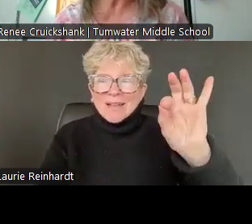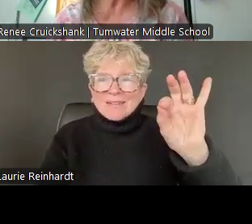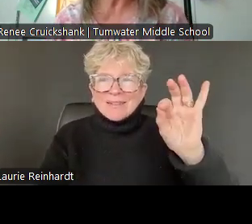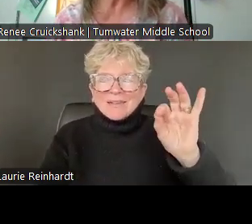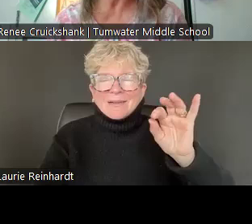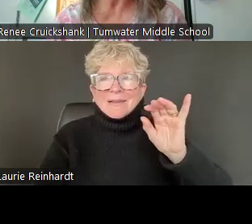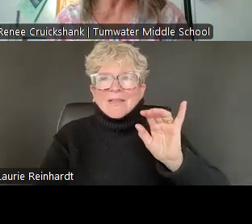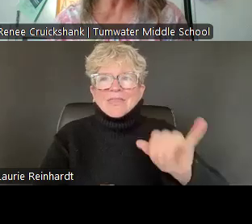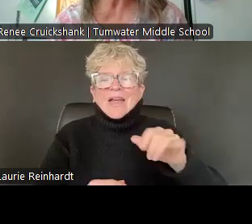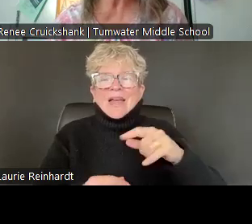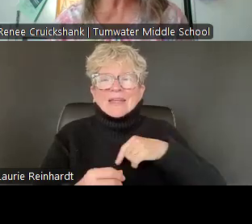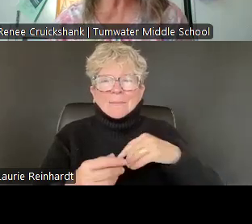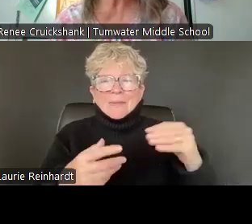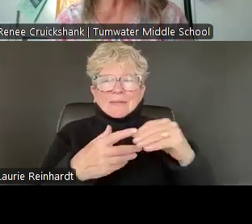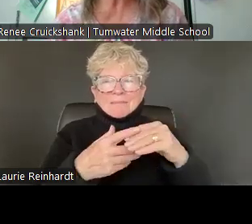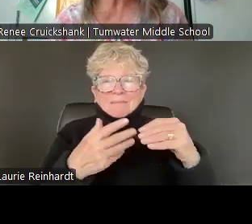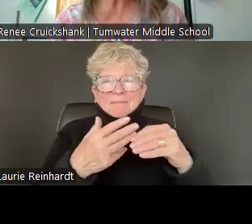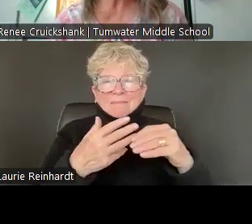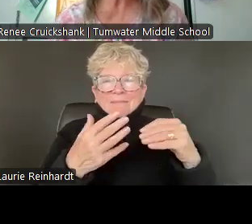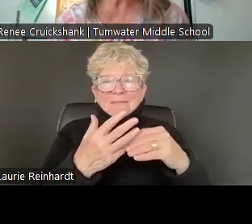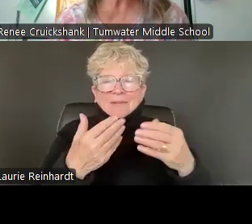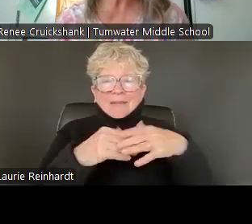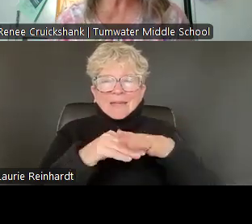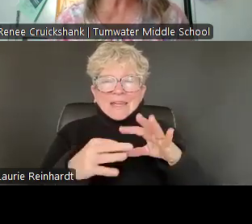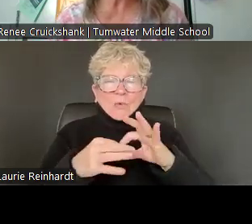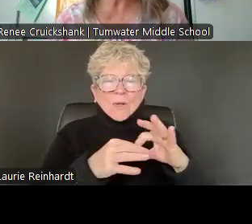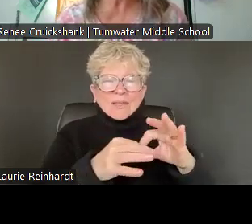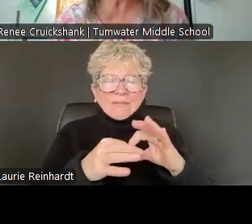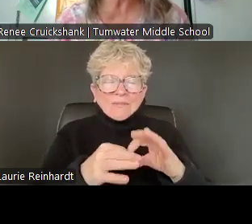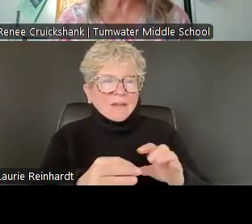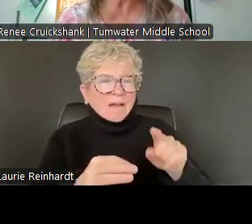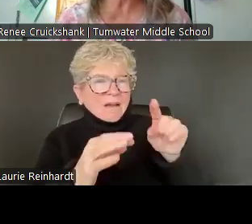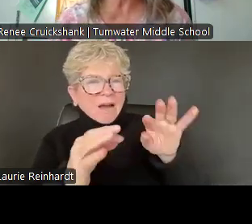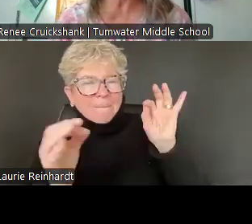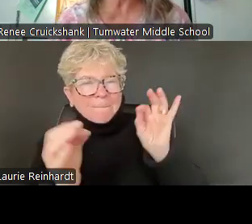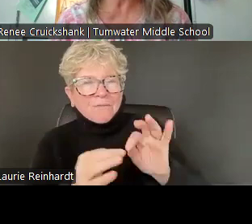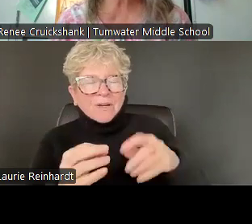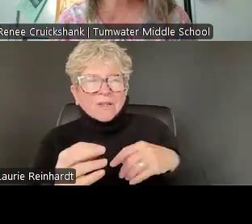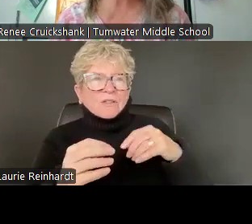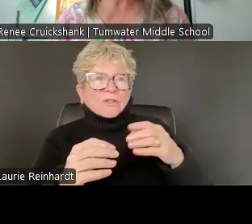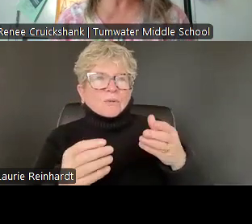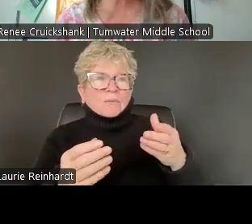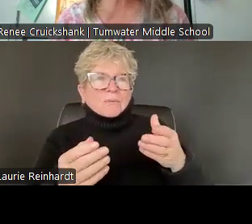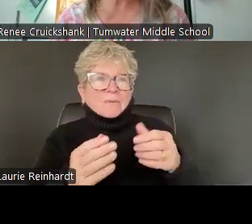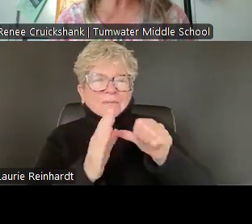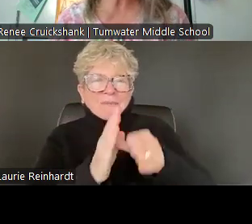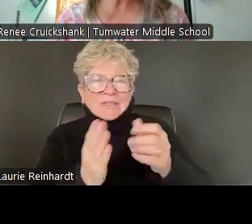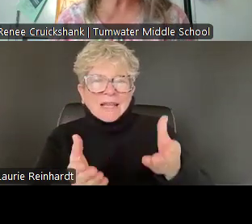can be interrelated. That's perfect. You're talking a lot about visibility, the